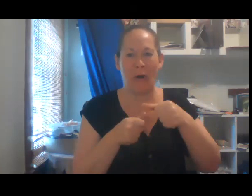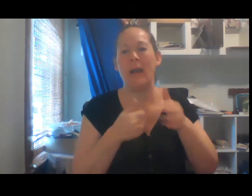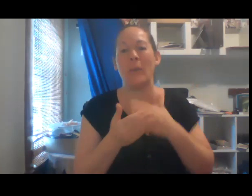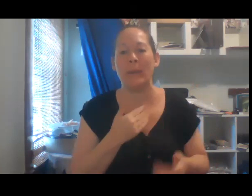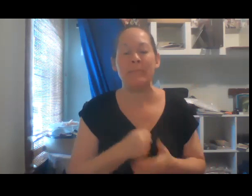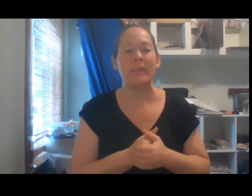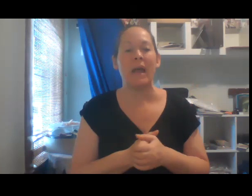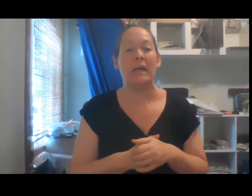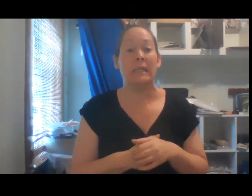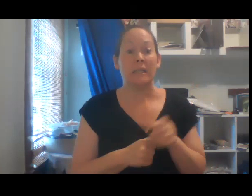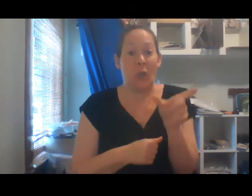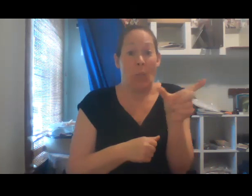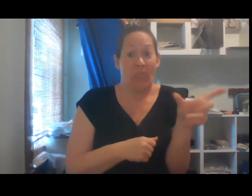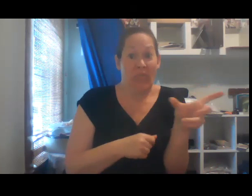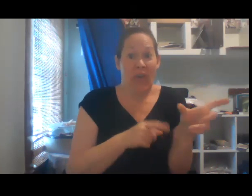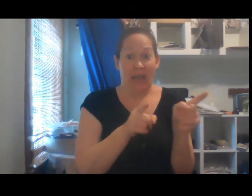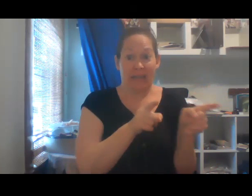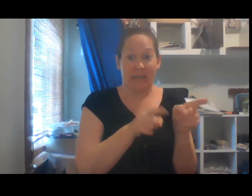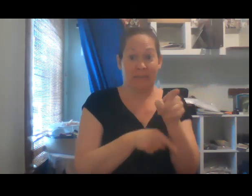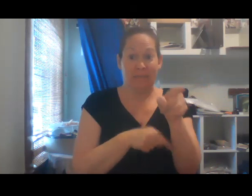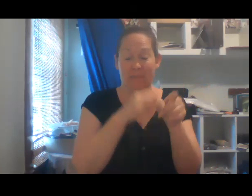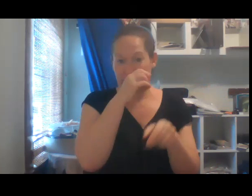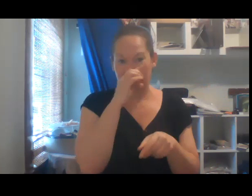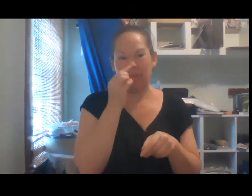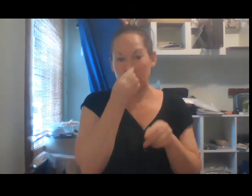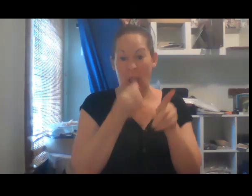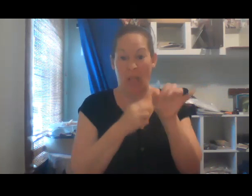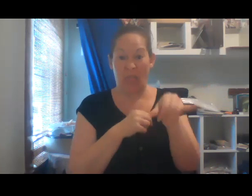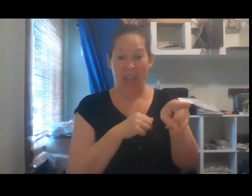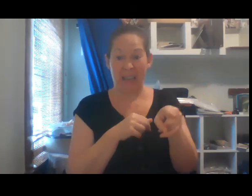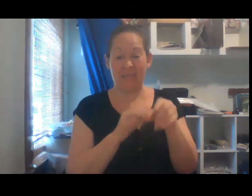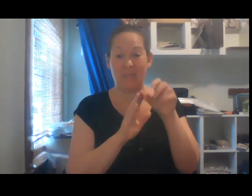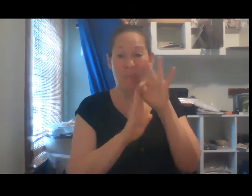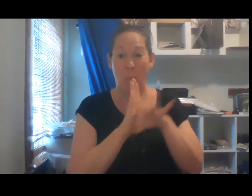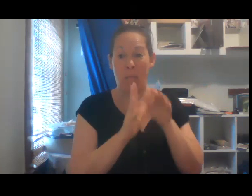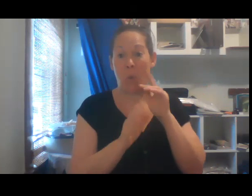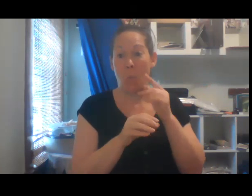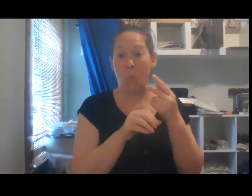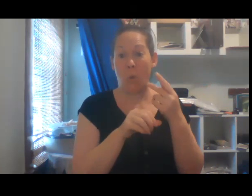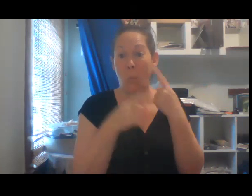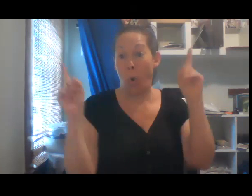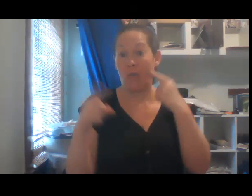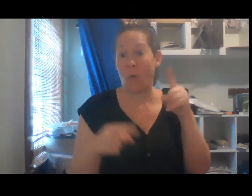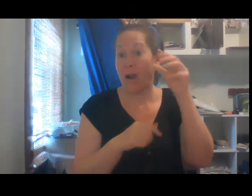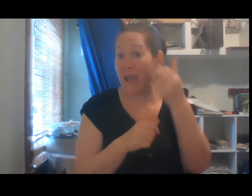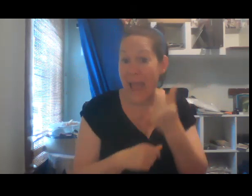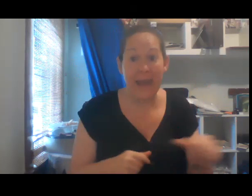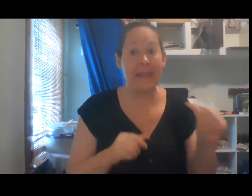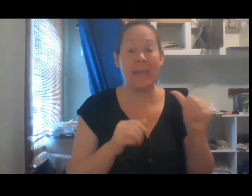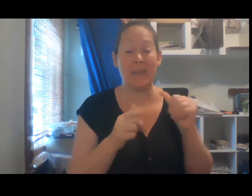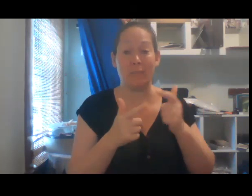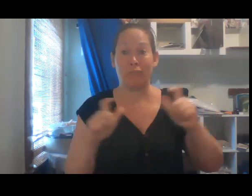And so this is our base model. And this will work for any exponential growth or decay. We start